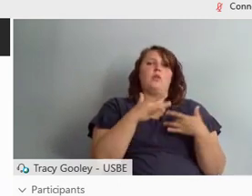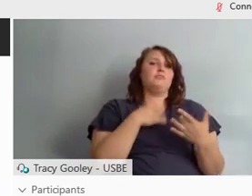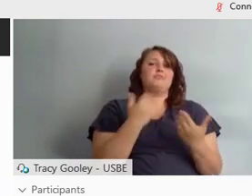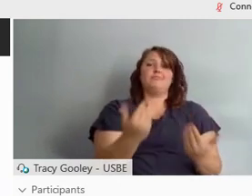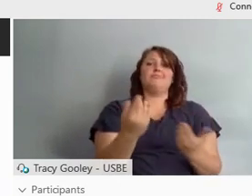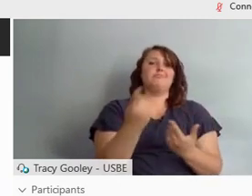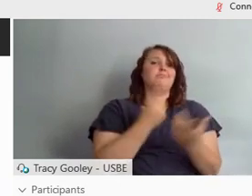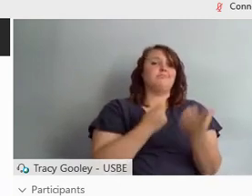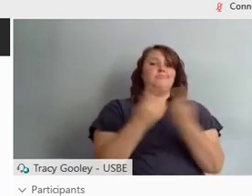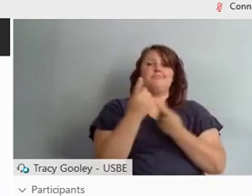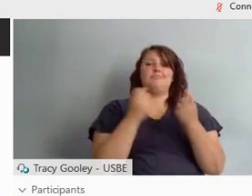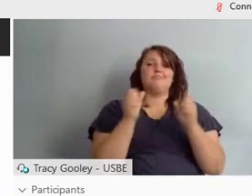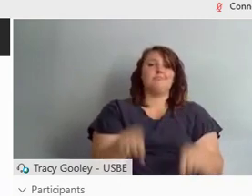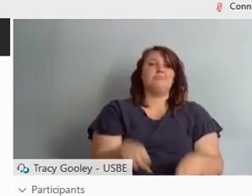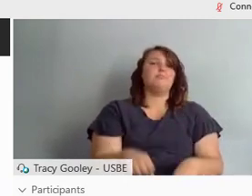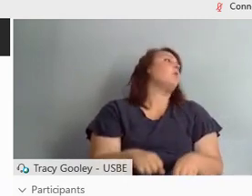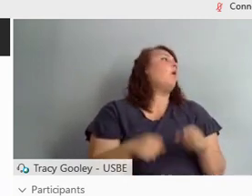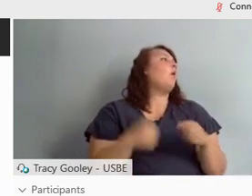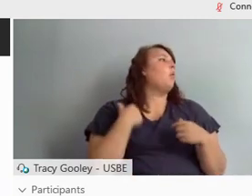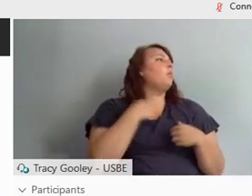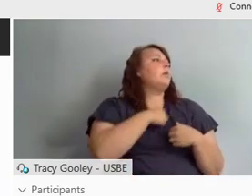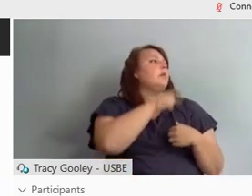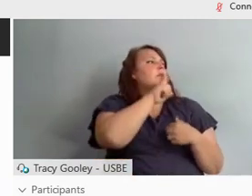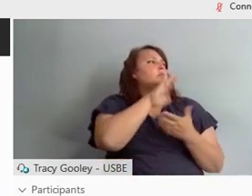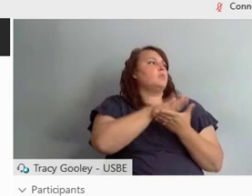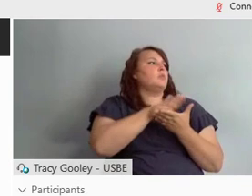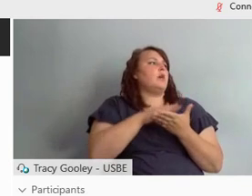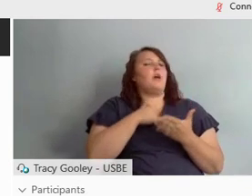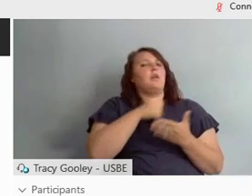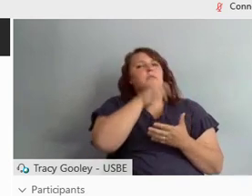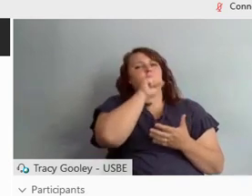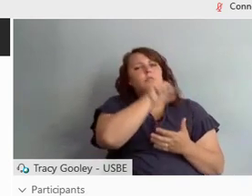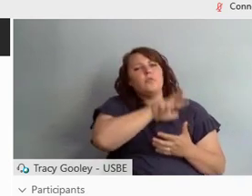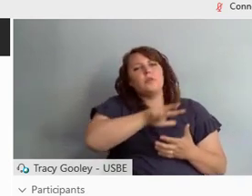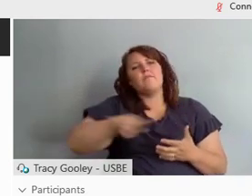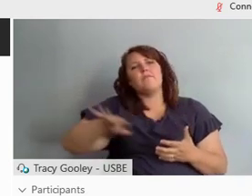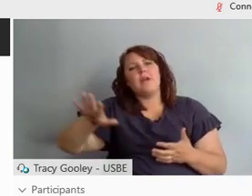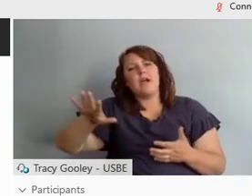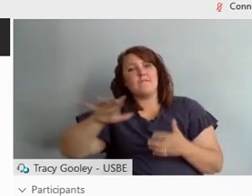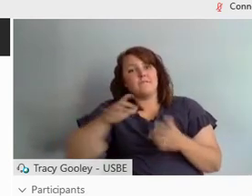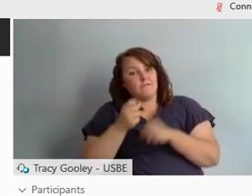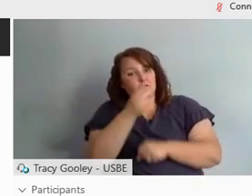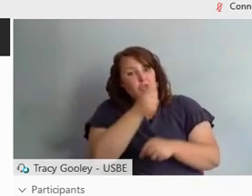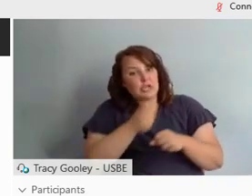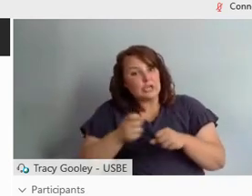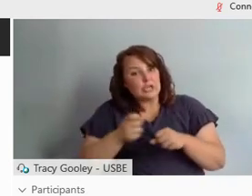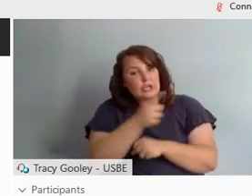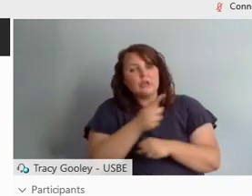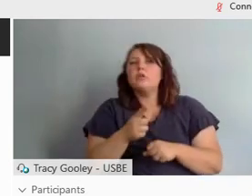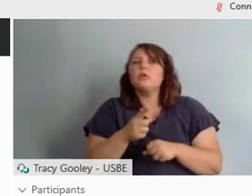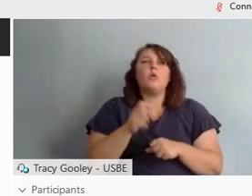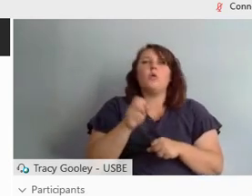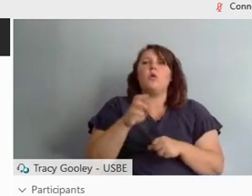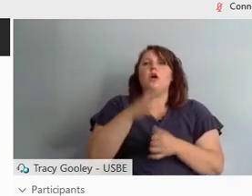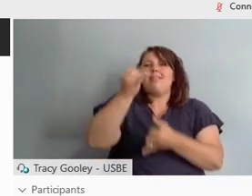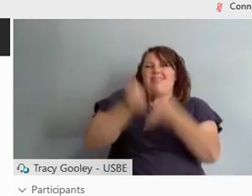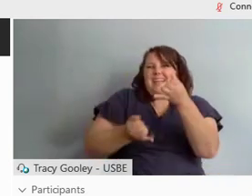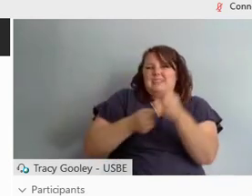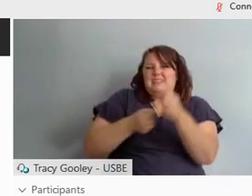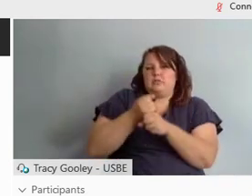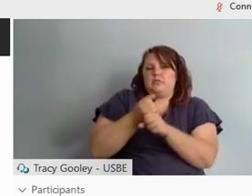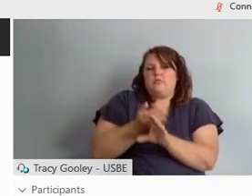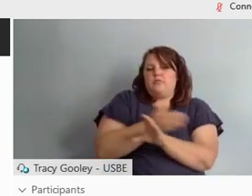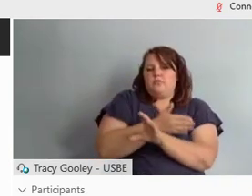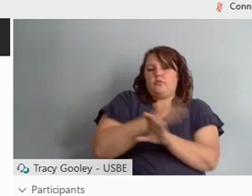Okay, we are a school that has 3 to 5 year olds. Do we do it each year, just their last year before kindergarten? So you're going to do